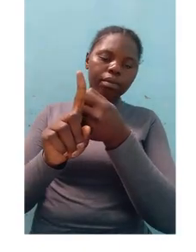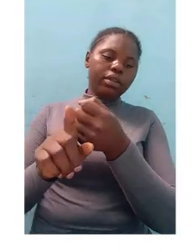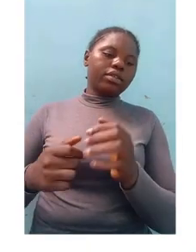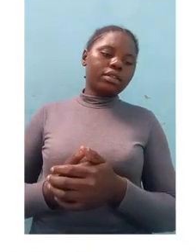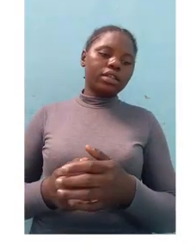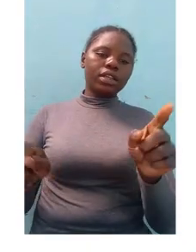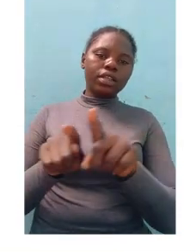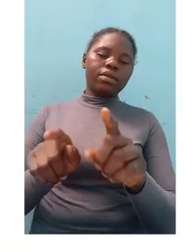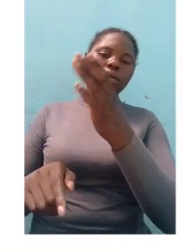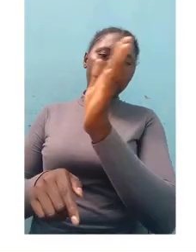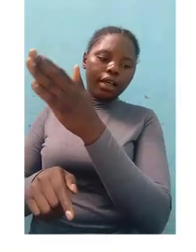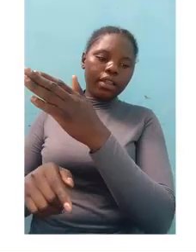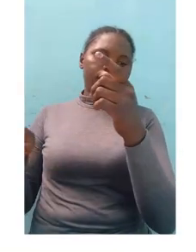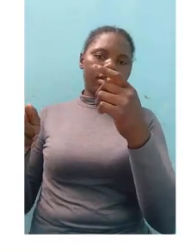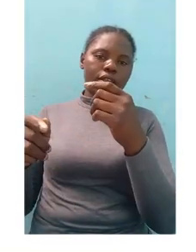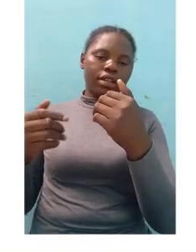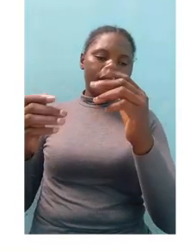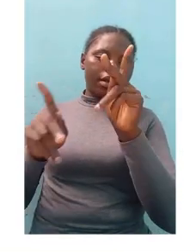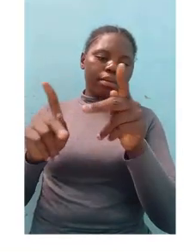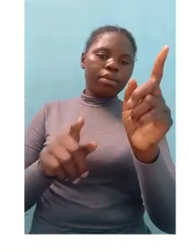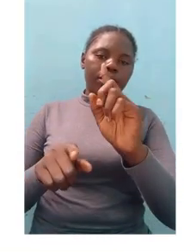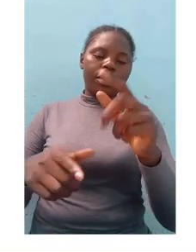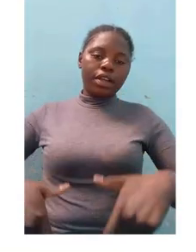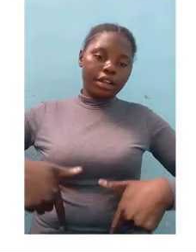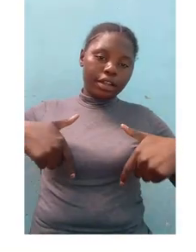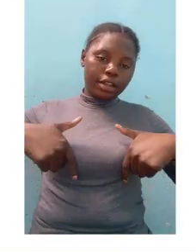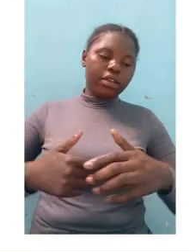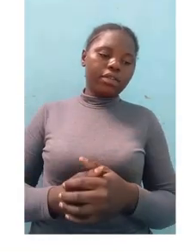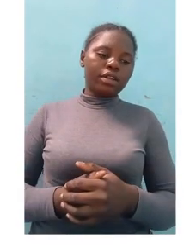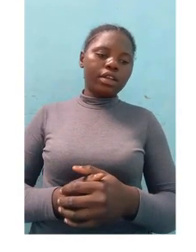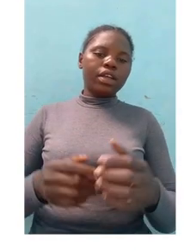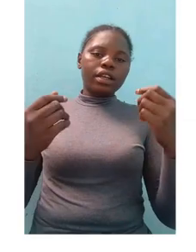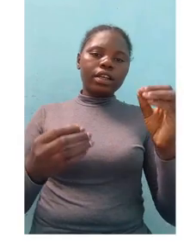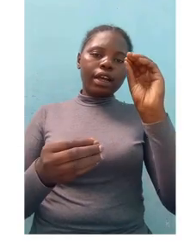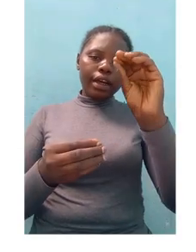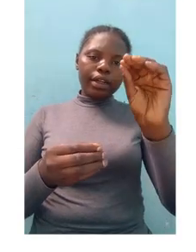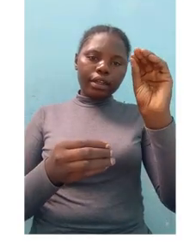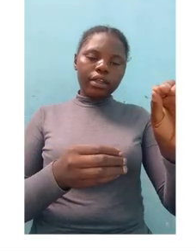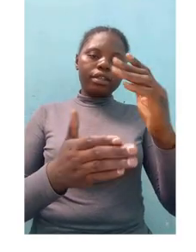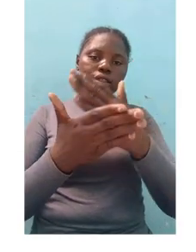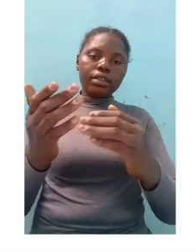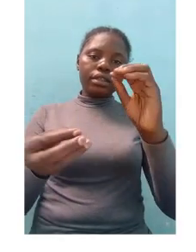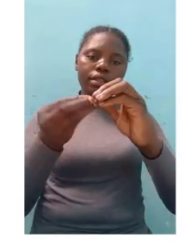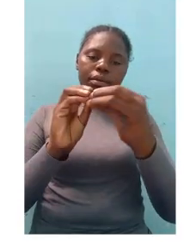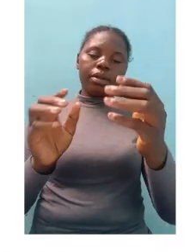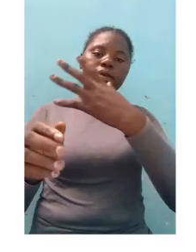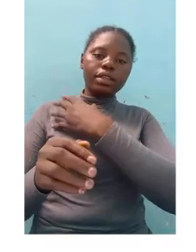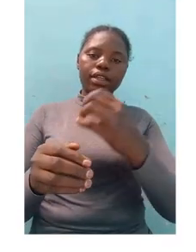side. But then what they've done here is add some numbers and add some colors as an indication of